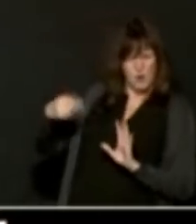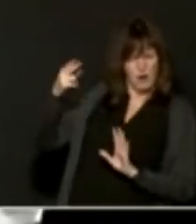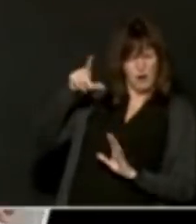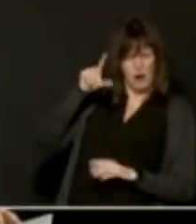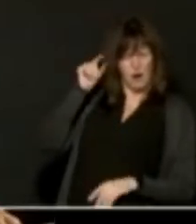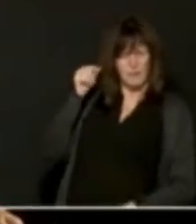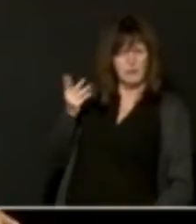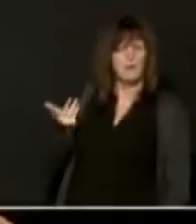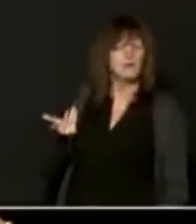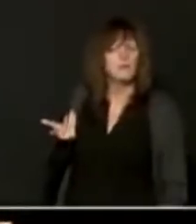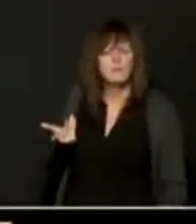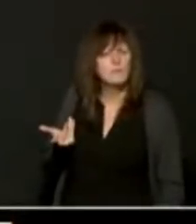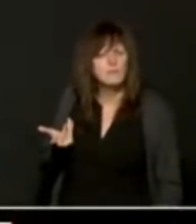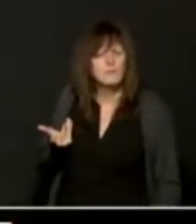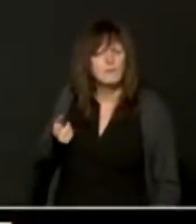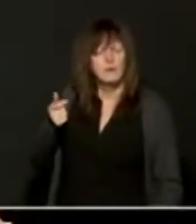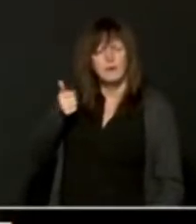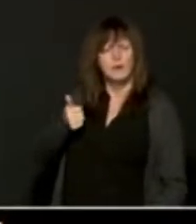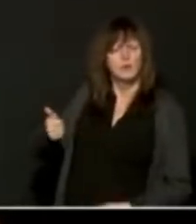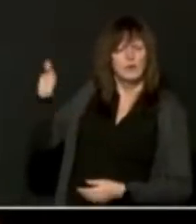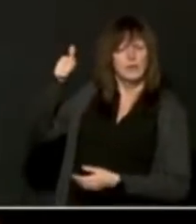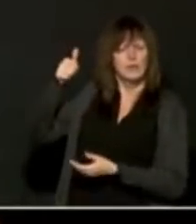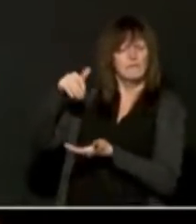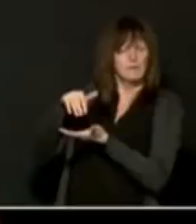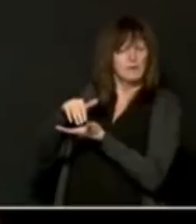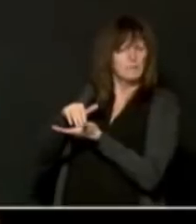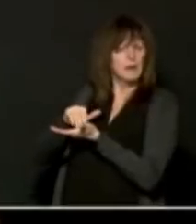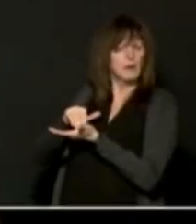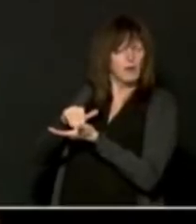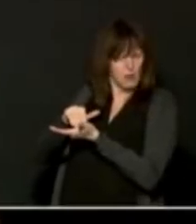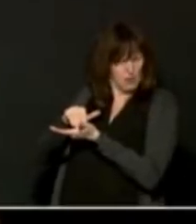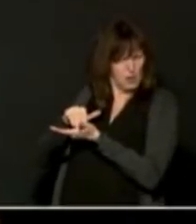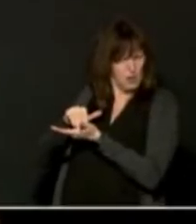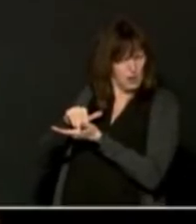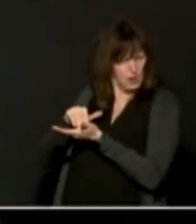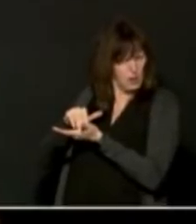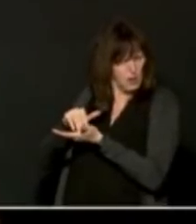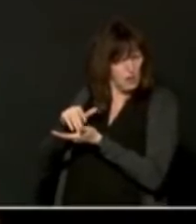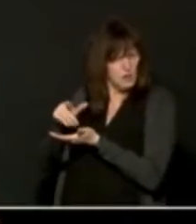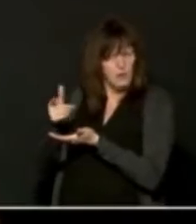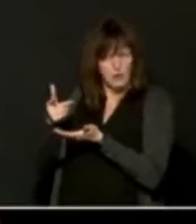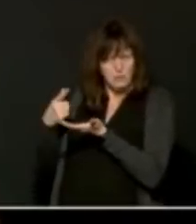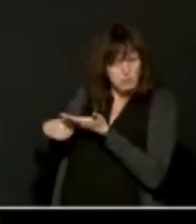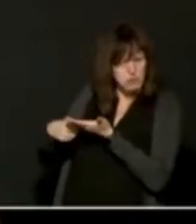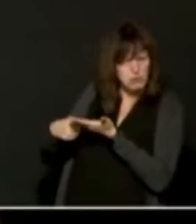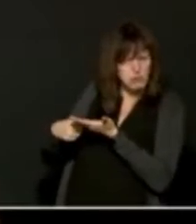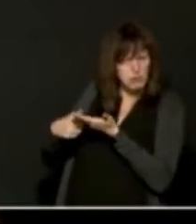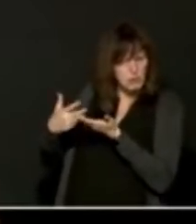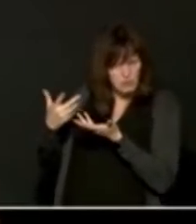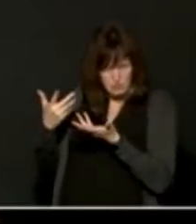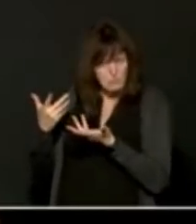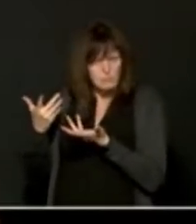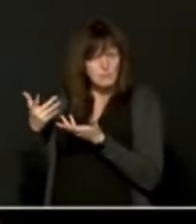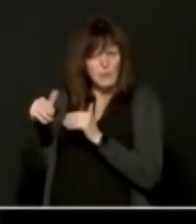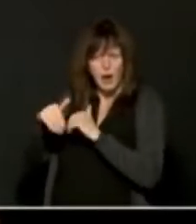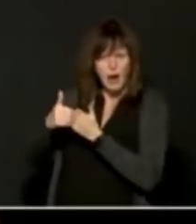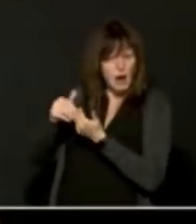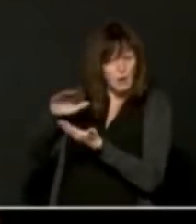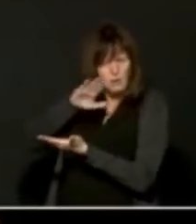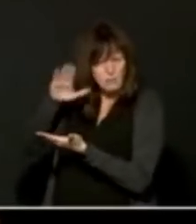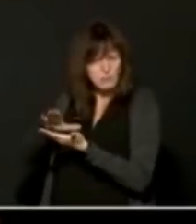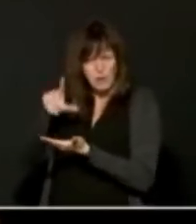Medical Officer of Health in Hamilton, the Regional Medical Officer of Health? And is there anything that can be done to try and bring that number down?